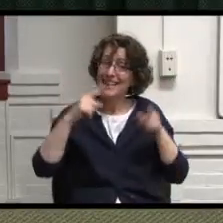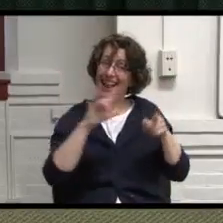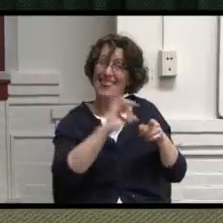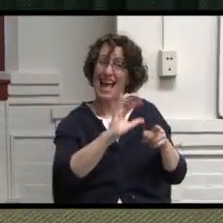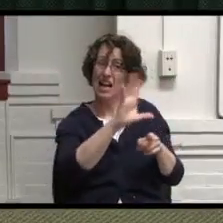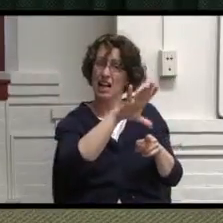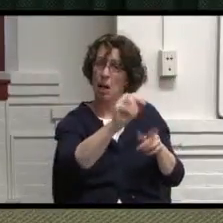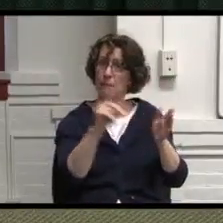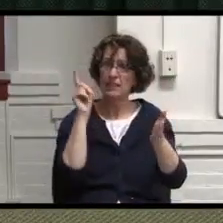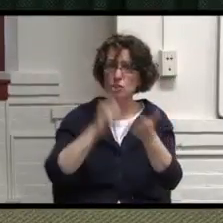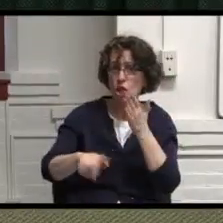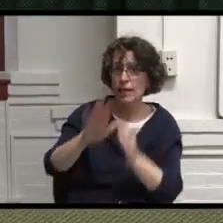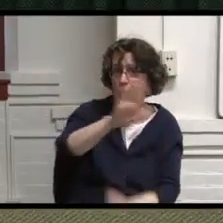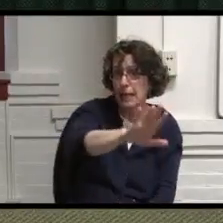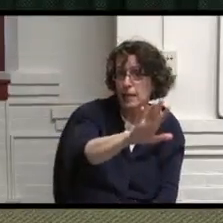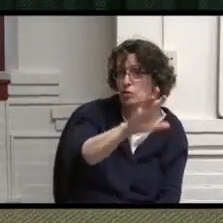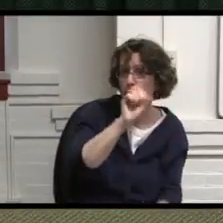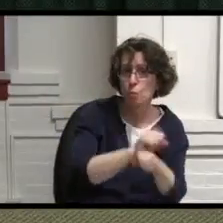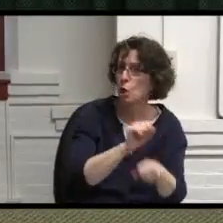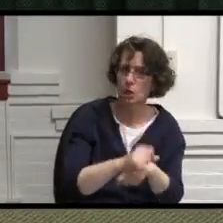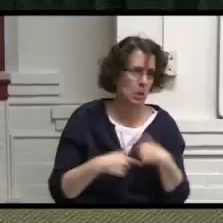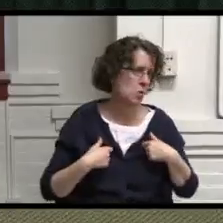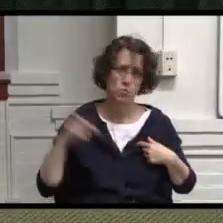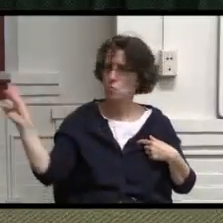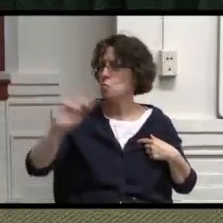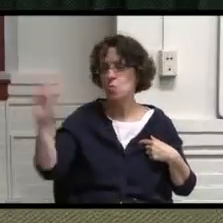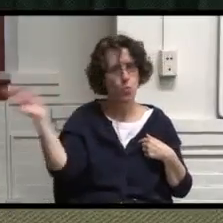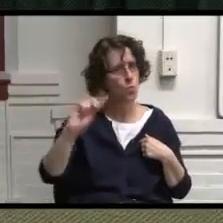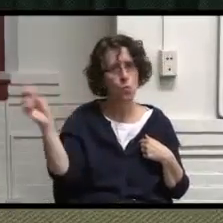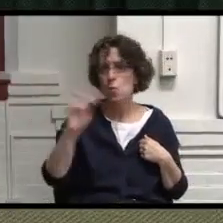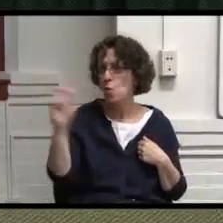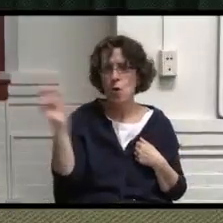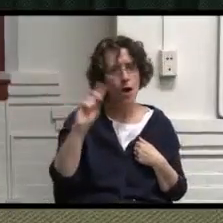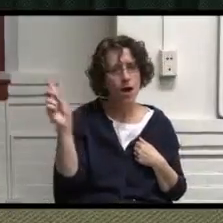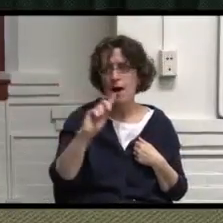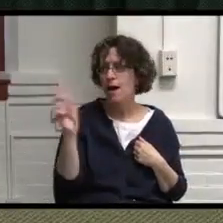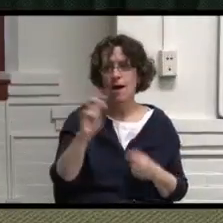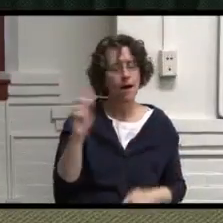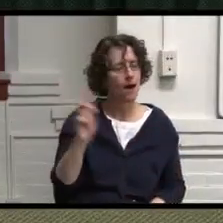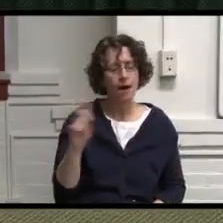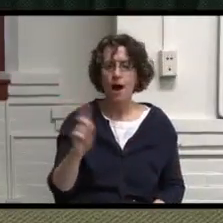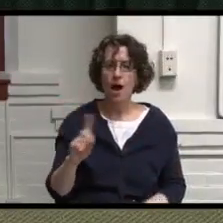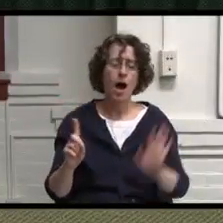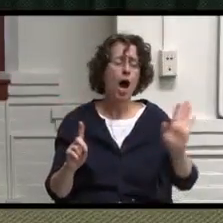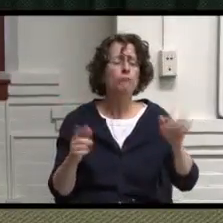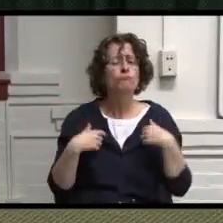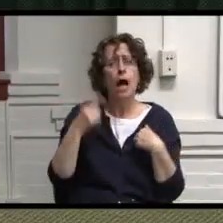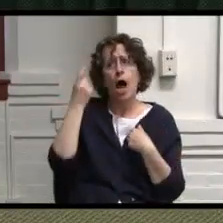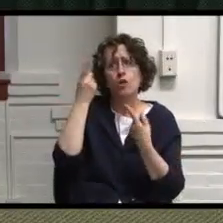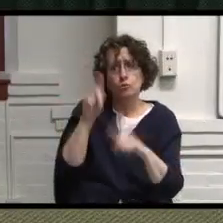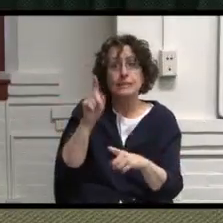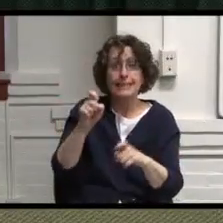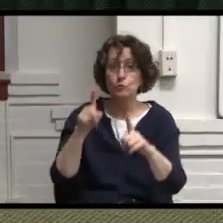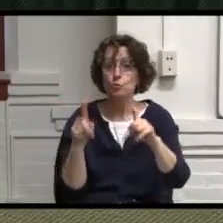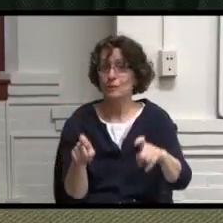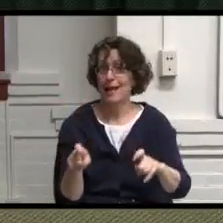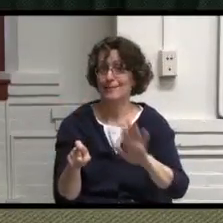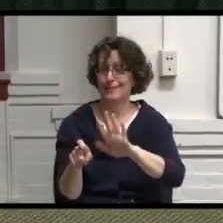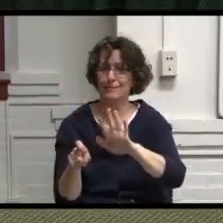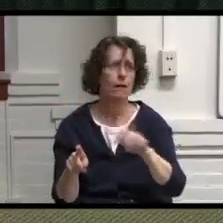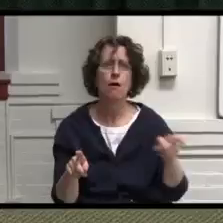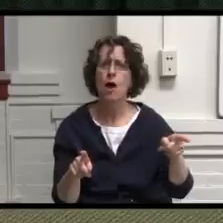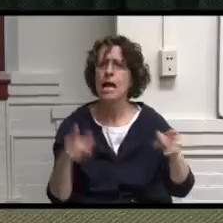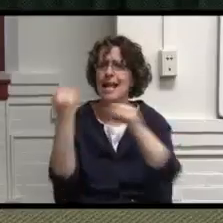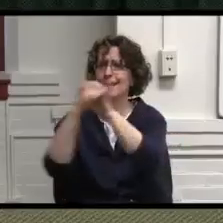the installer doing the actual testing, I think, and I agree with you that it should be done, but I would rather have